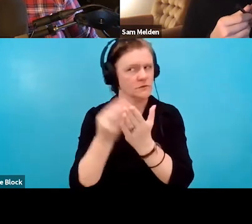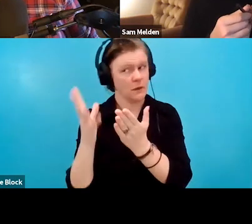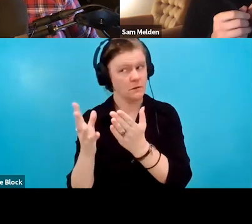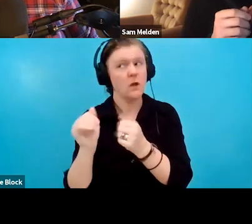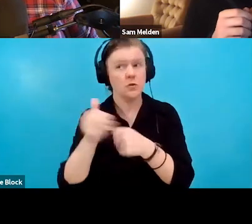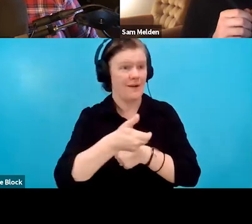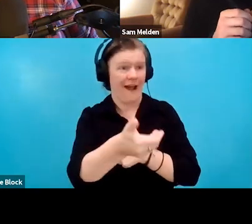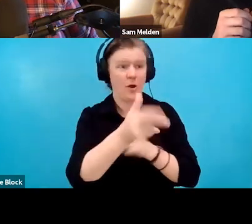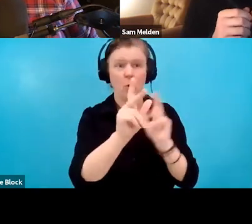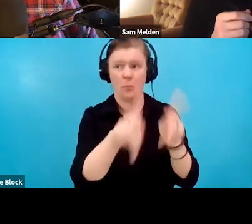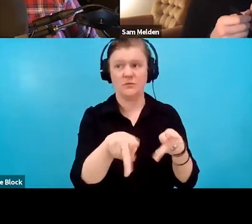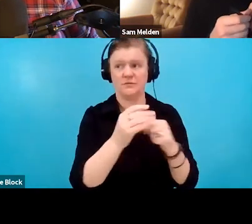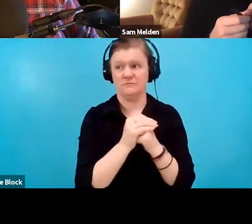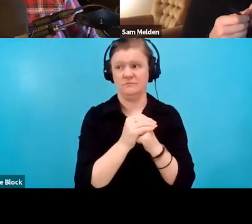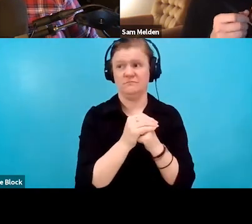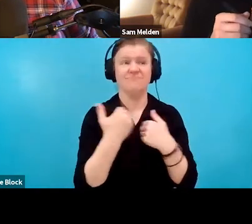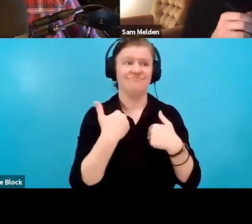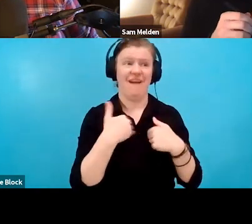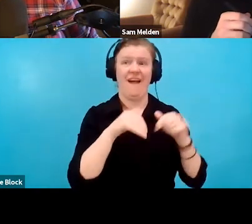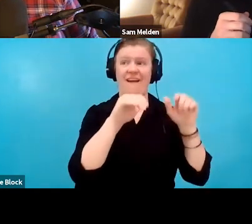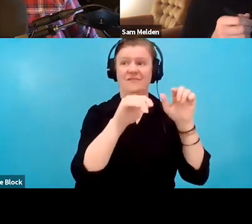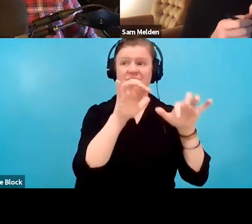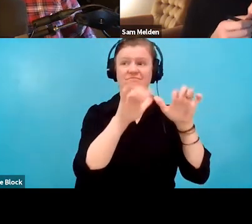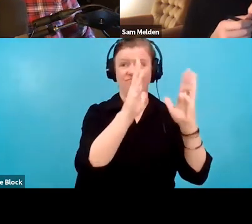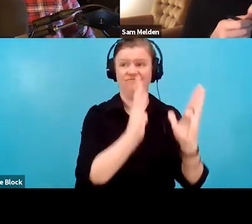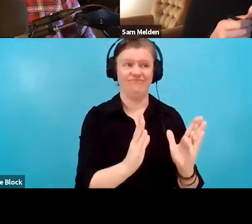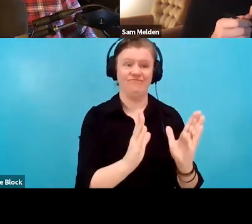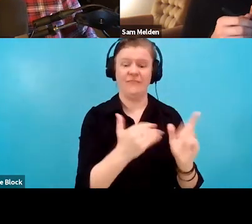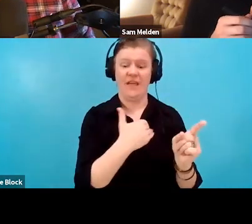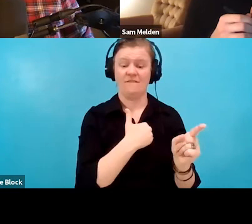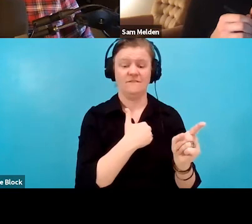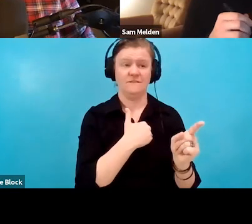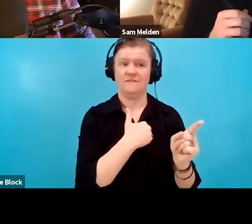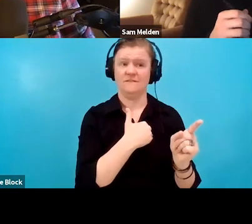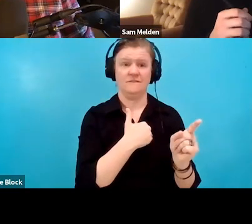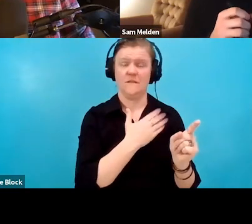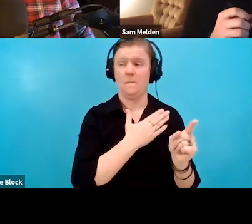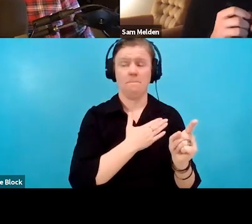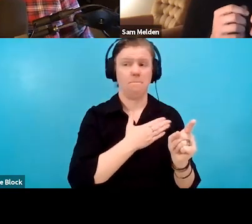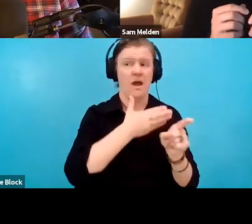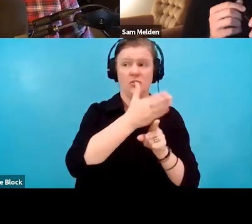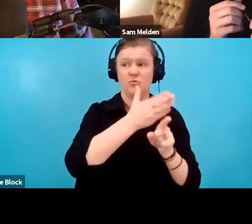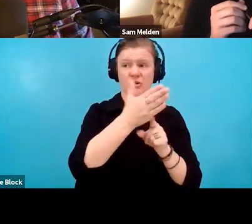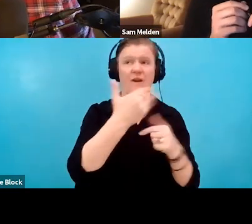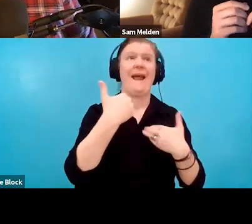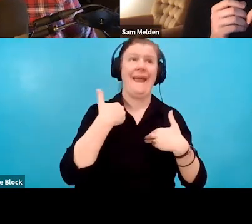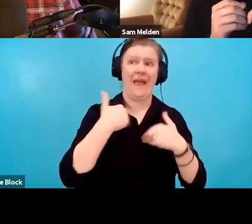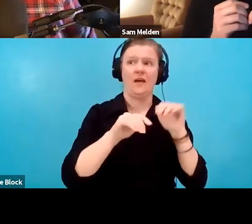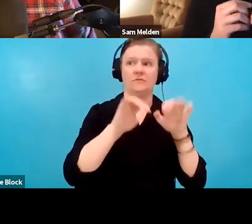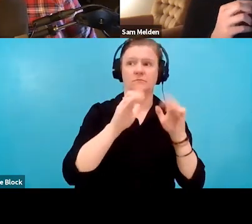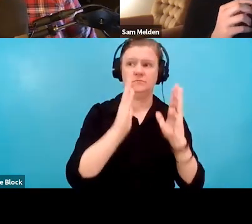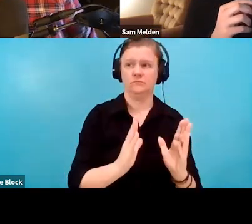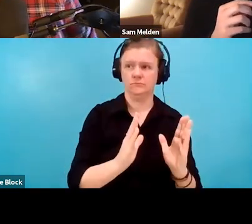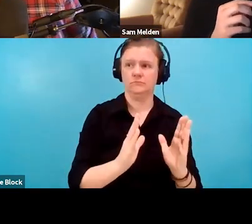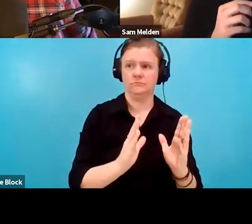someone. I've worked with transcriptionists as a, you know, for everything in my career has involved working with transcriptionists. So as a